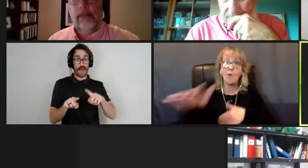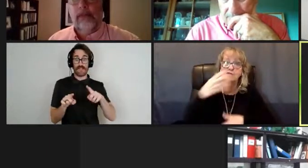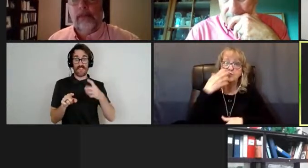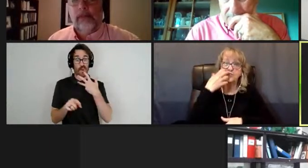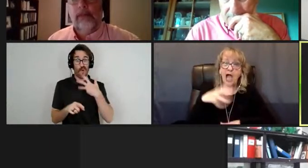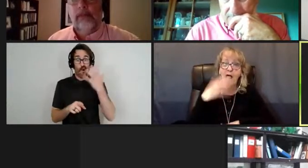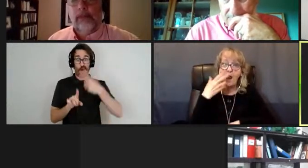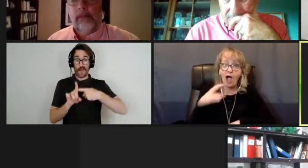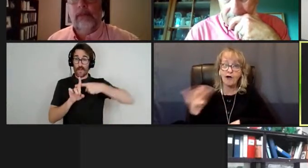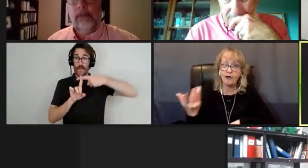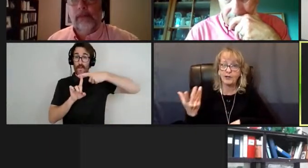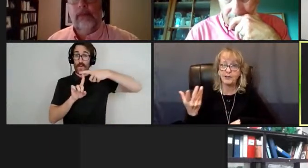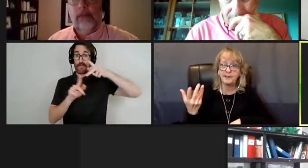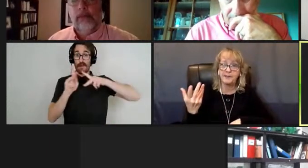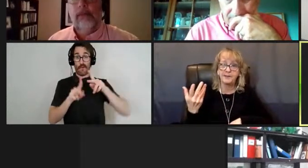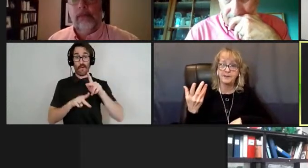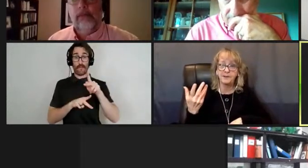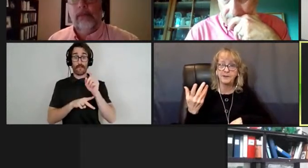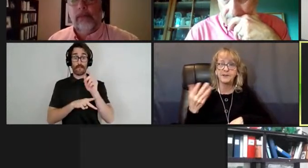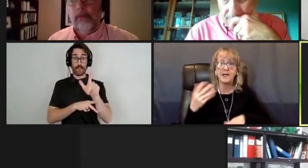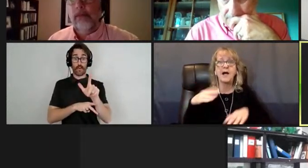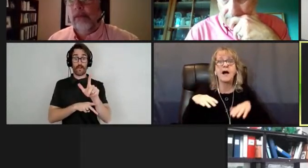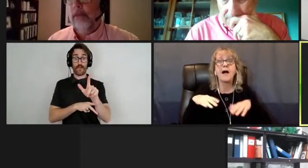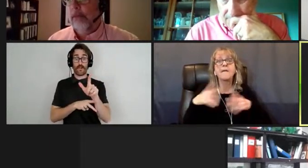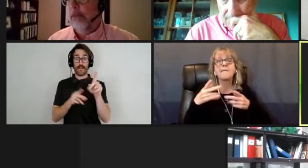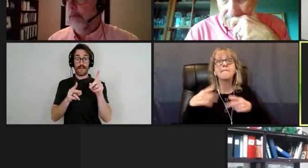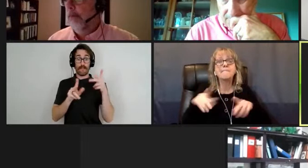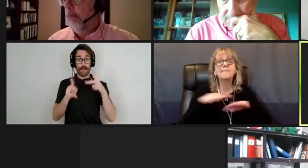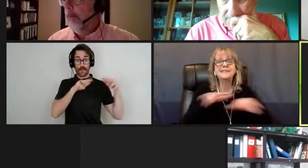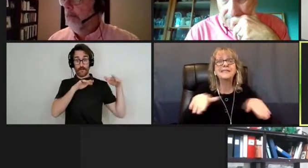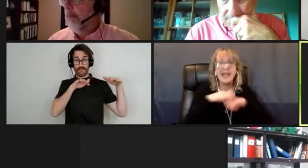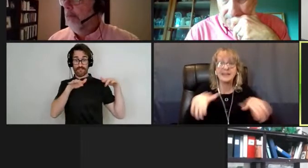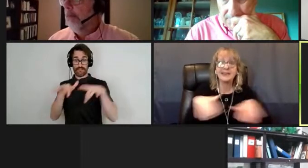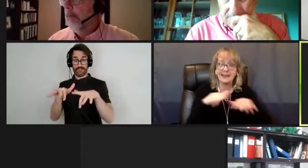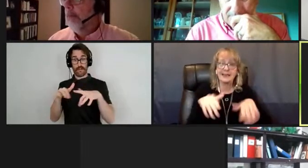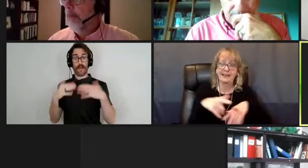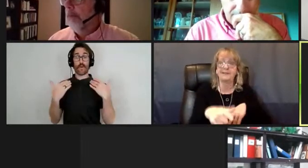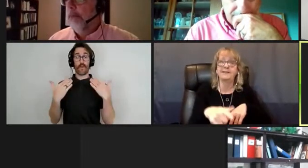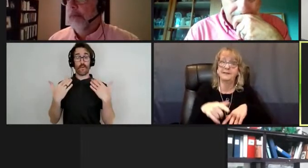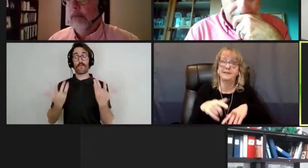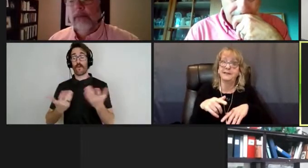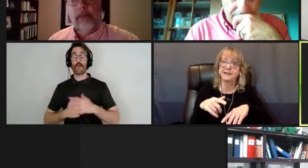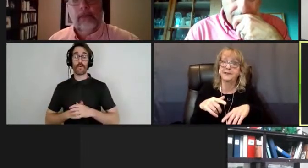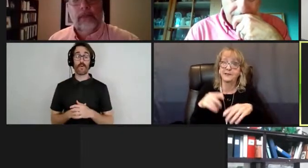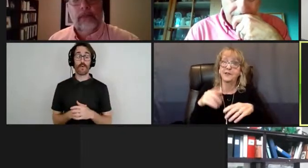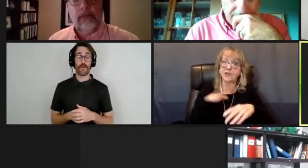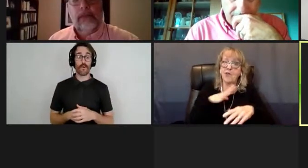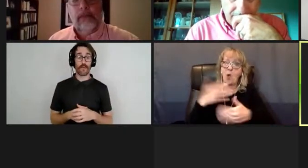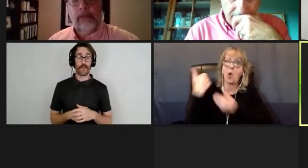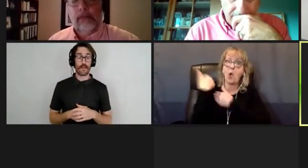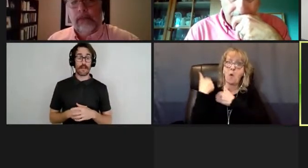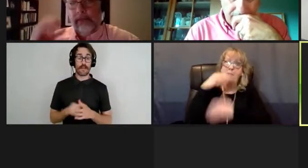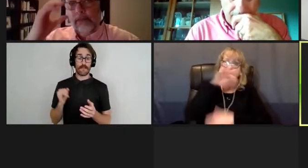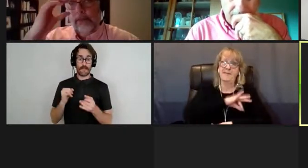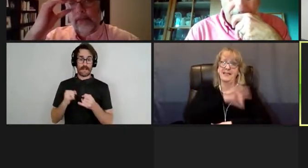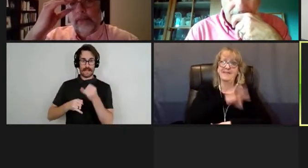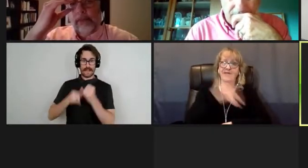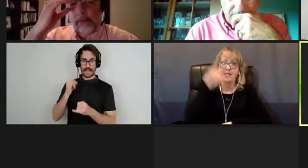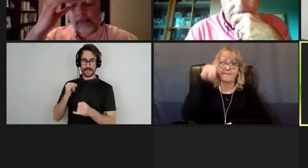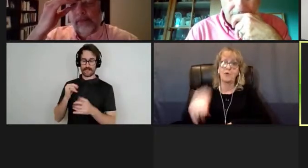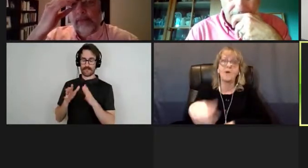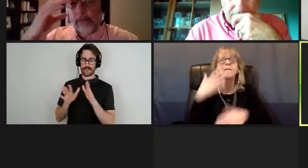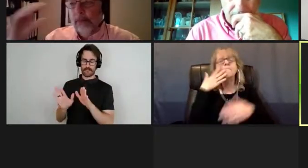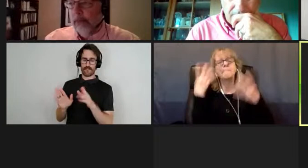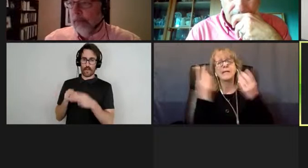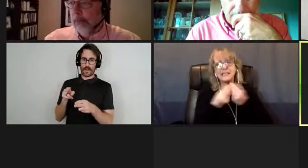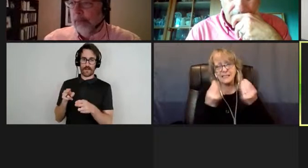us. The access to those parks are really beneficial. So thank you so much, Dan. Real quick, the other one too,